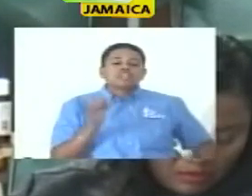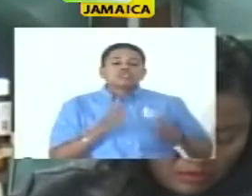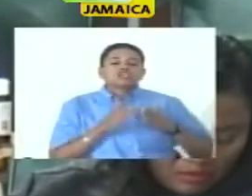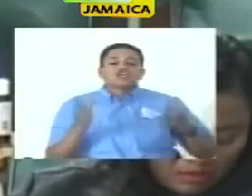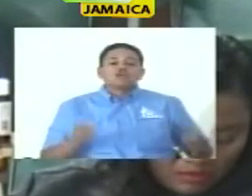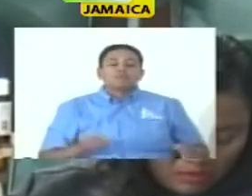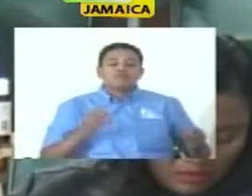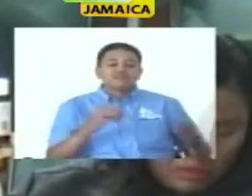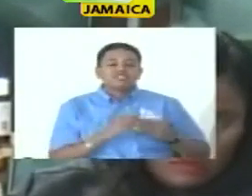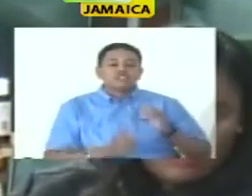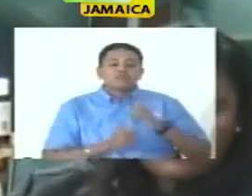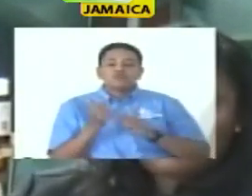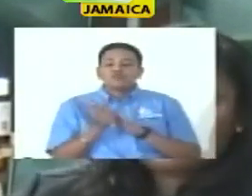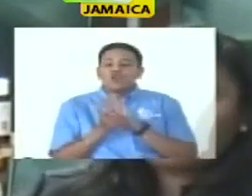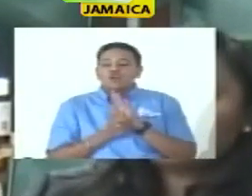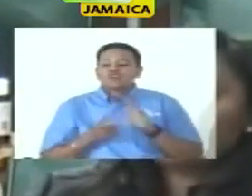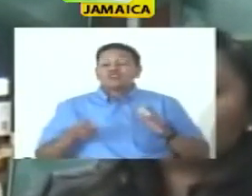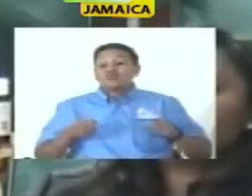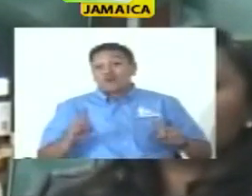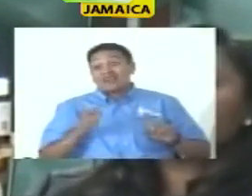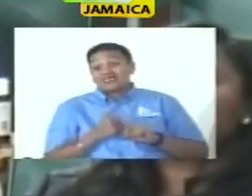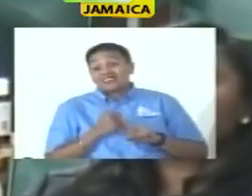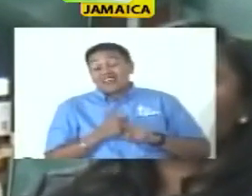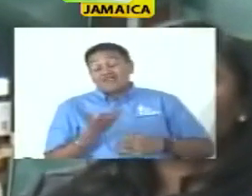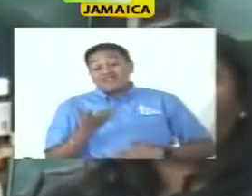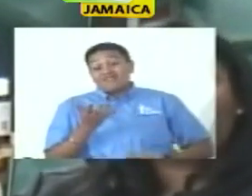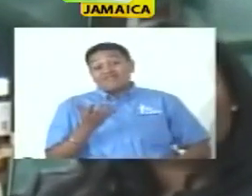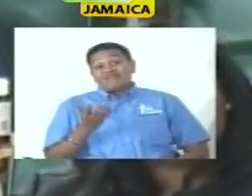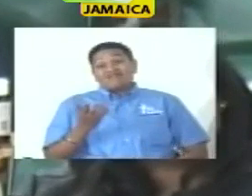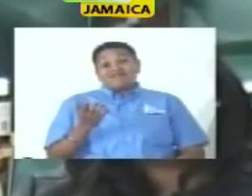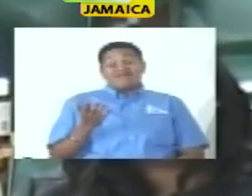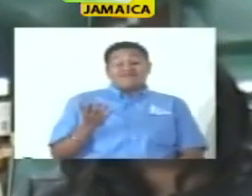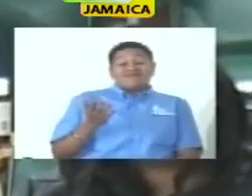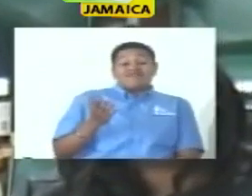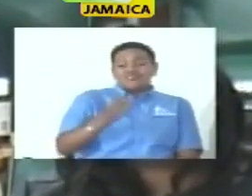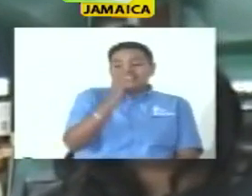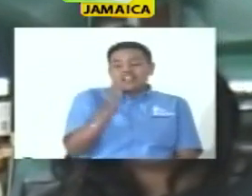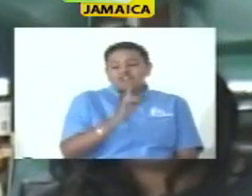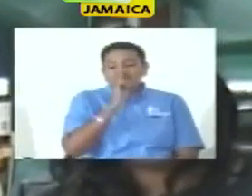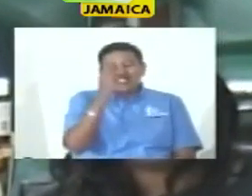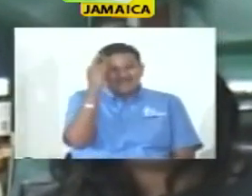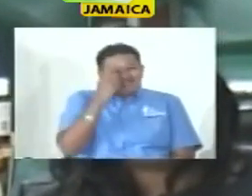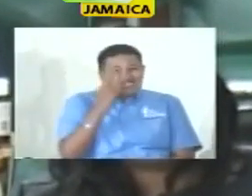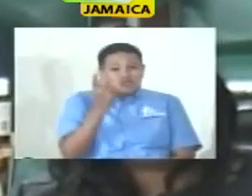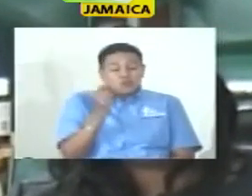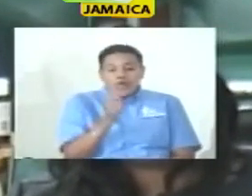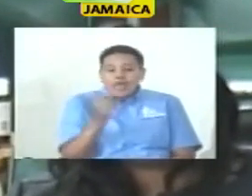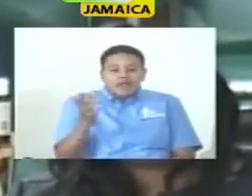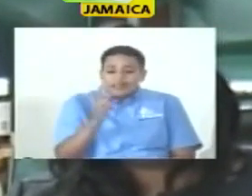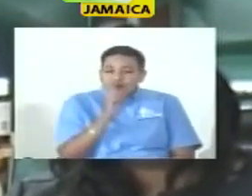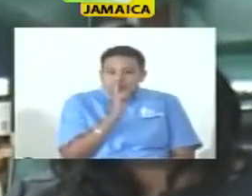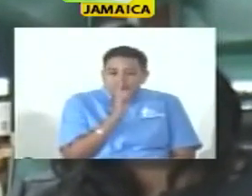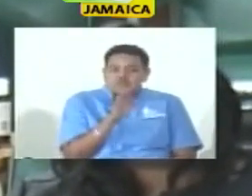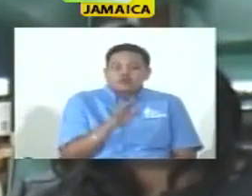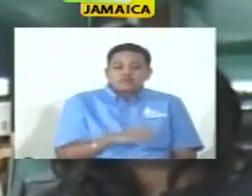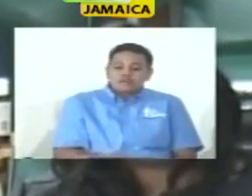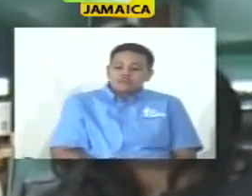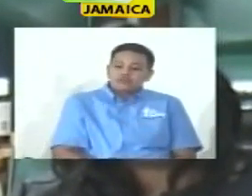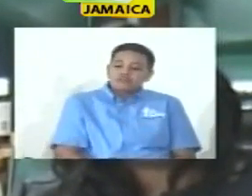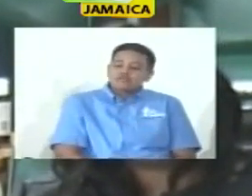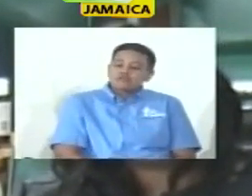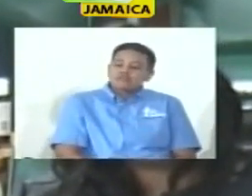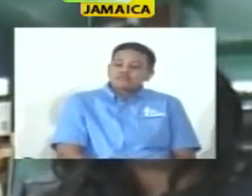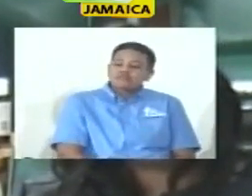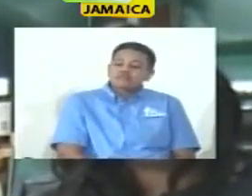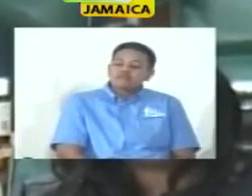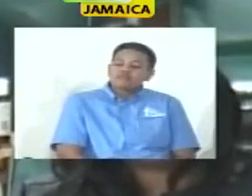that is in most laws, and while that's not never, that's never really a reason to do anything, it is, it felt that this